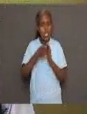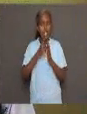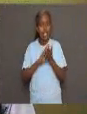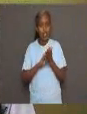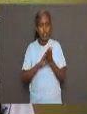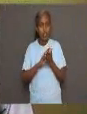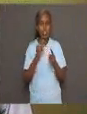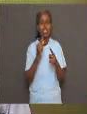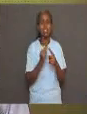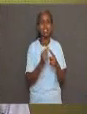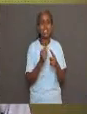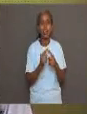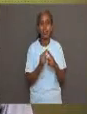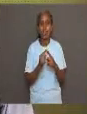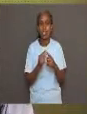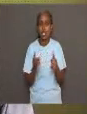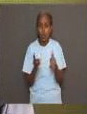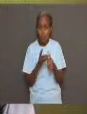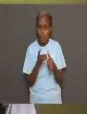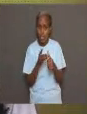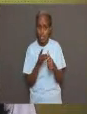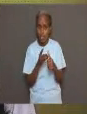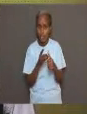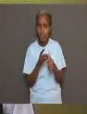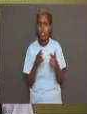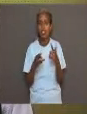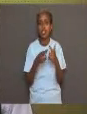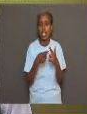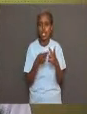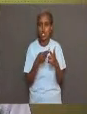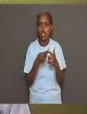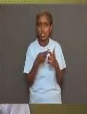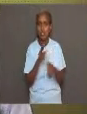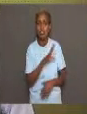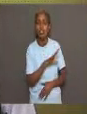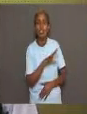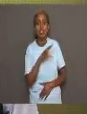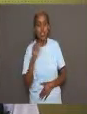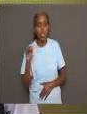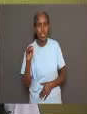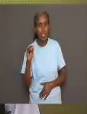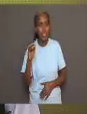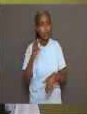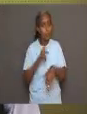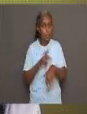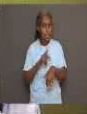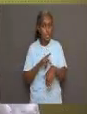the terms domain, range, and period.